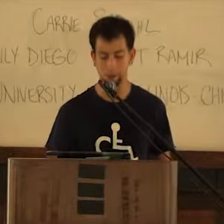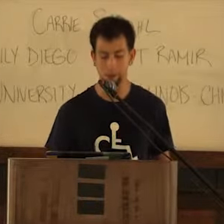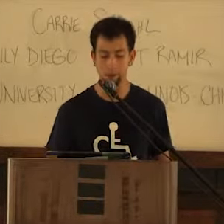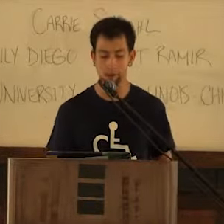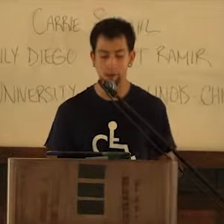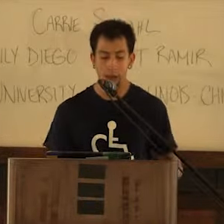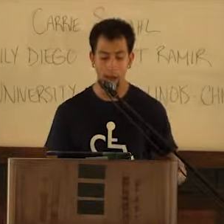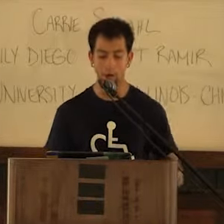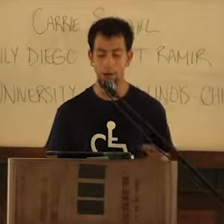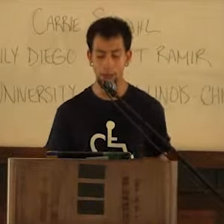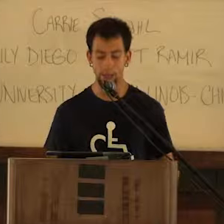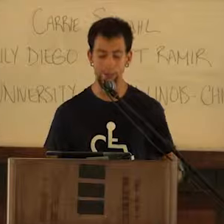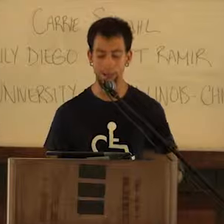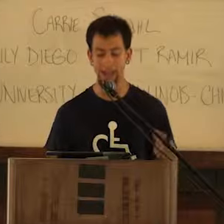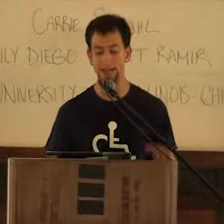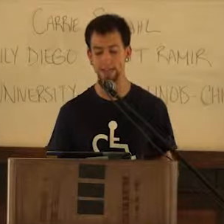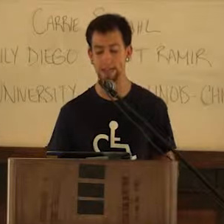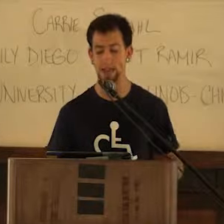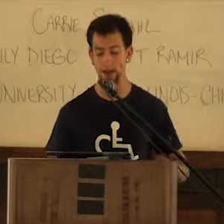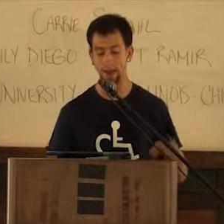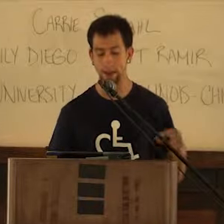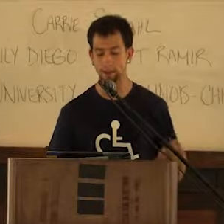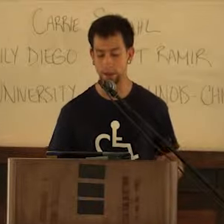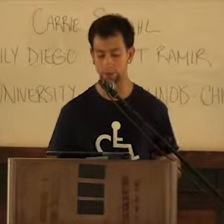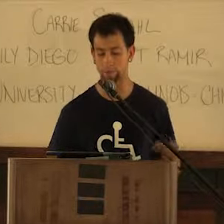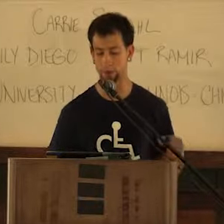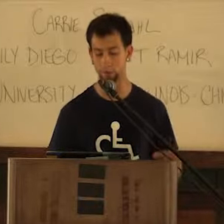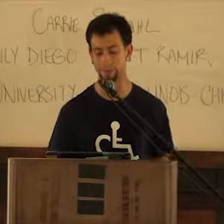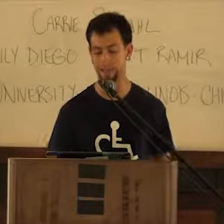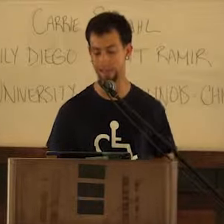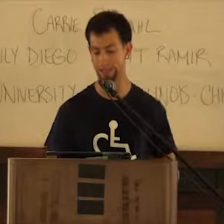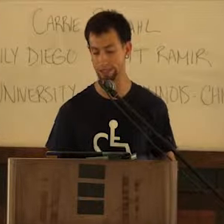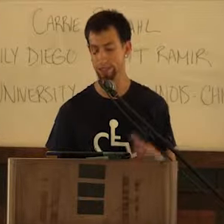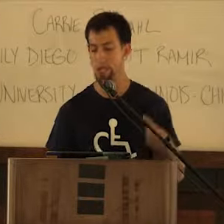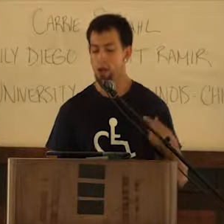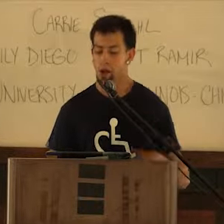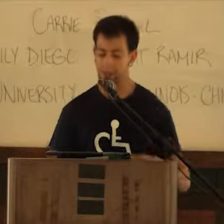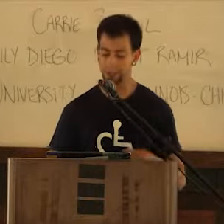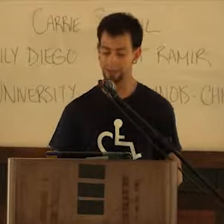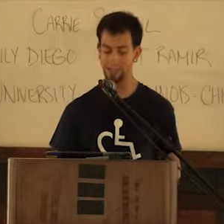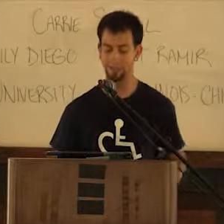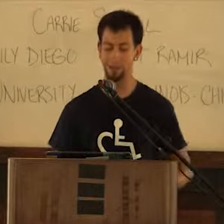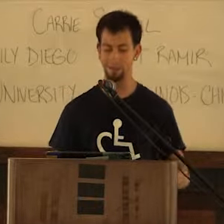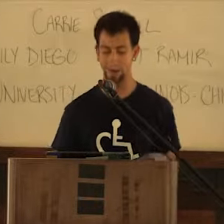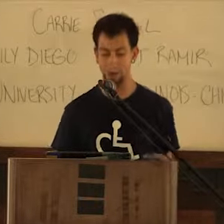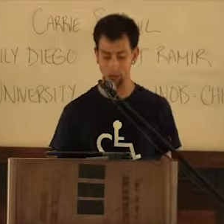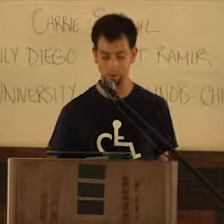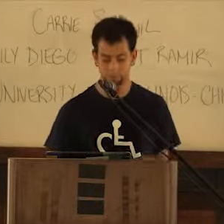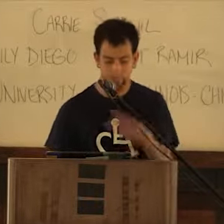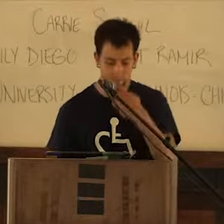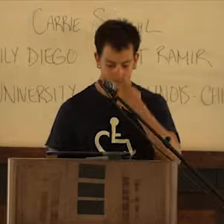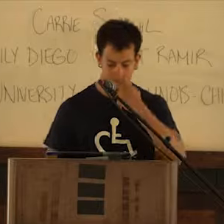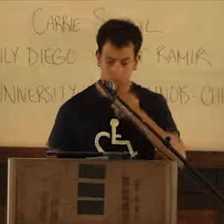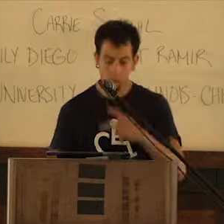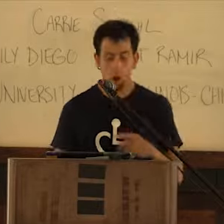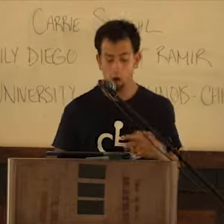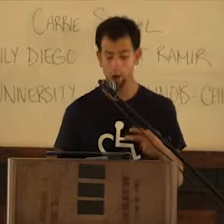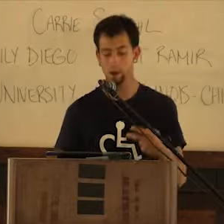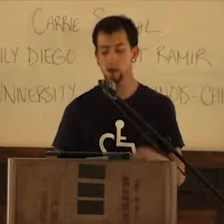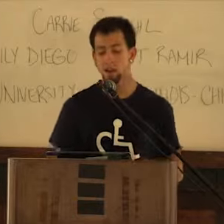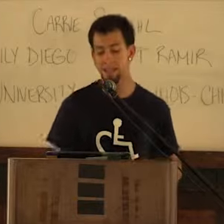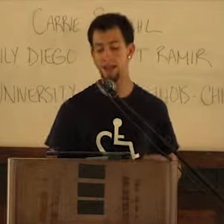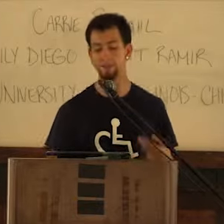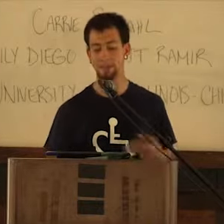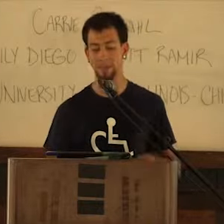real. I would rather spend days sitting on top shelf of trophy cases as something to be admired,